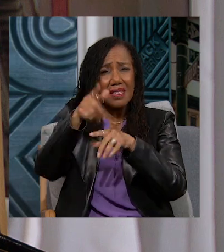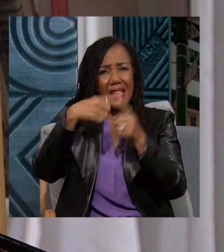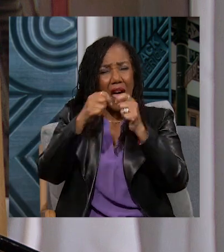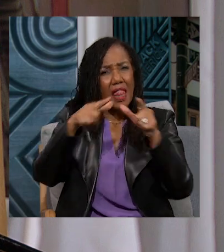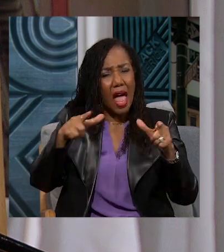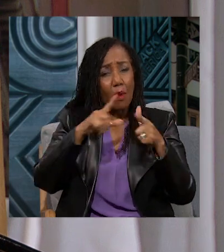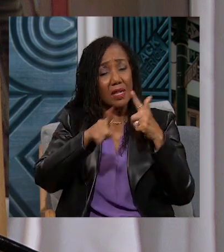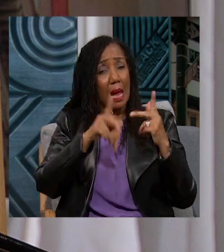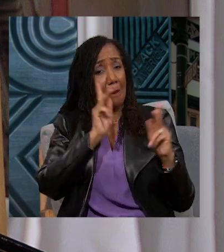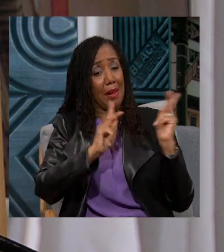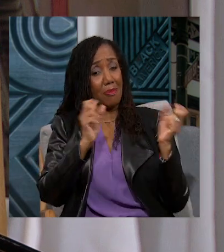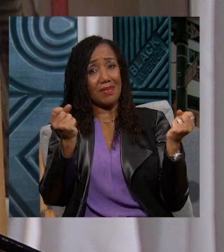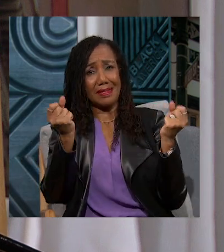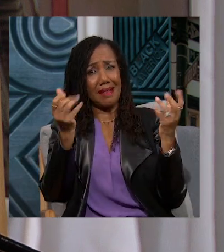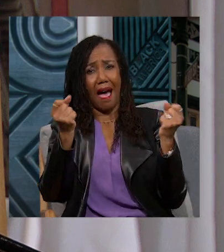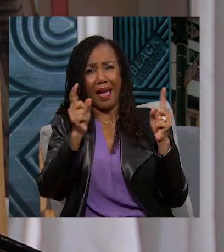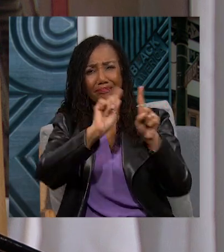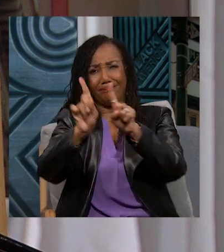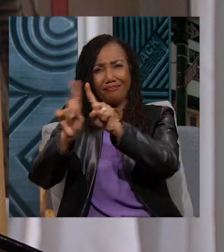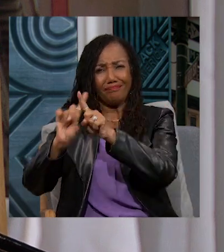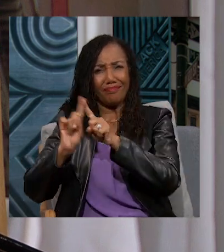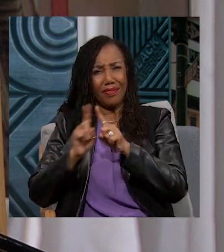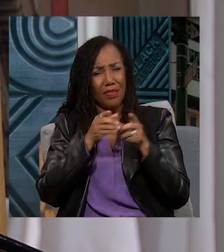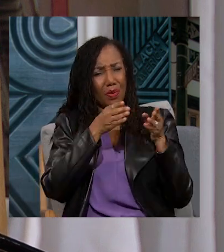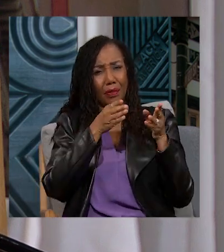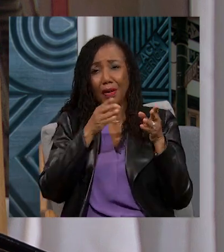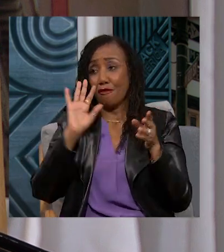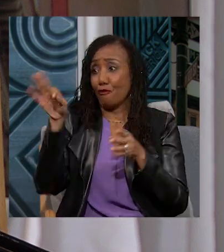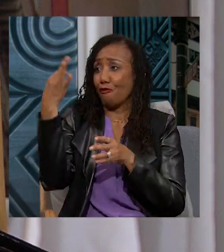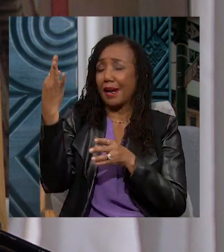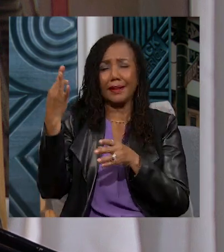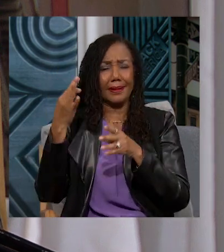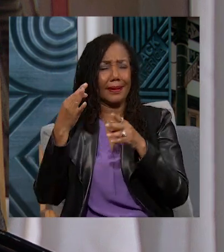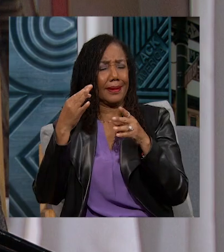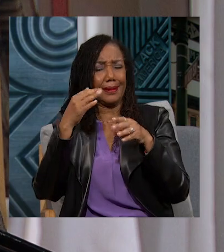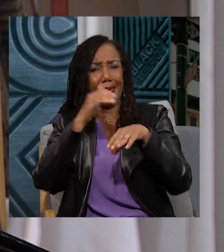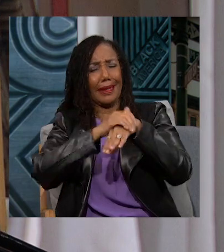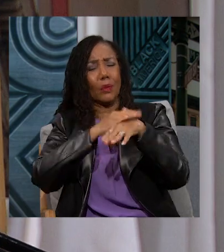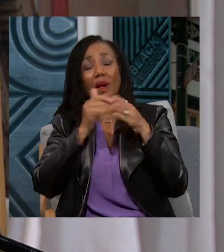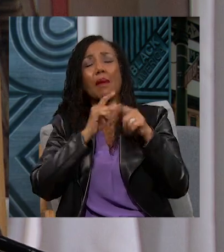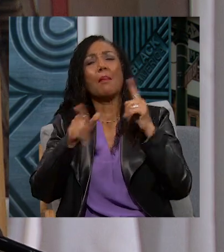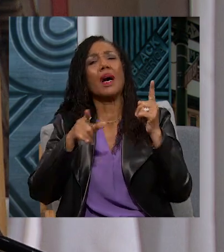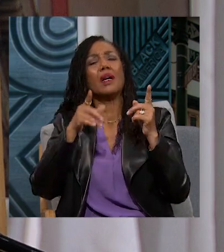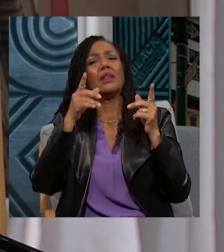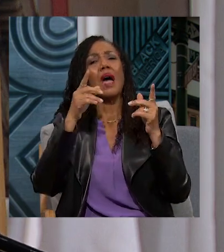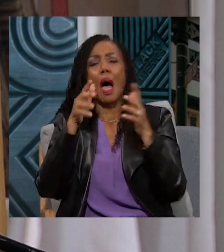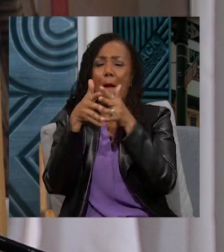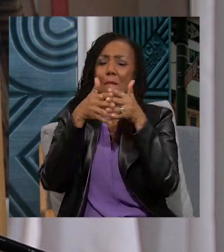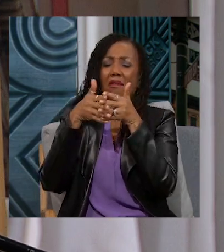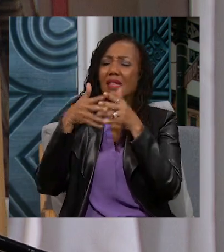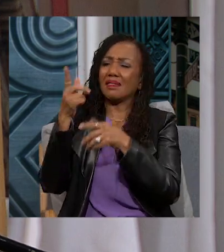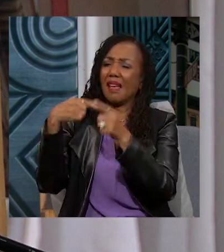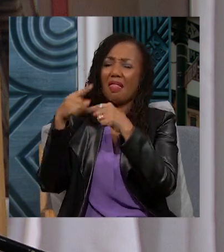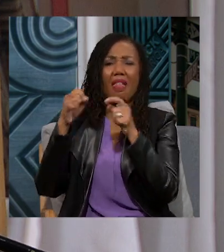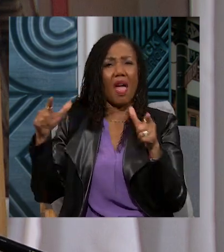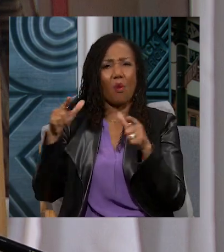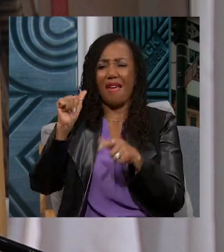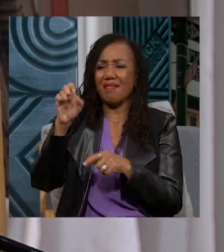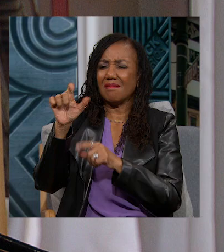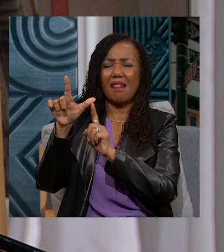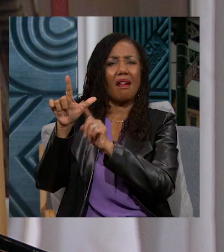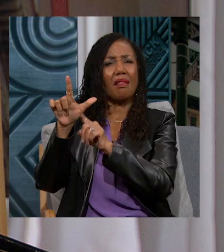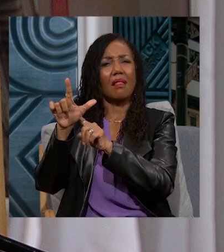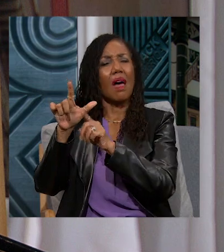Language, and of course people sign in different, French, Spanish, whatever. But let's deal with American Sign Language first.